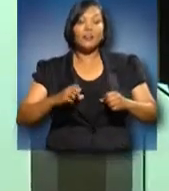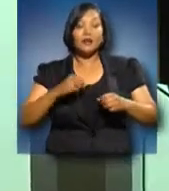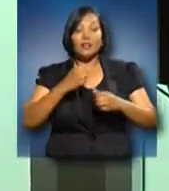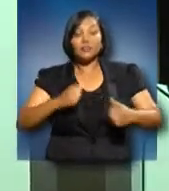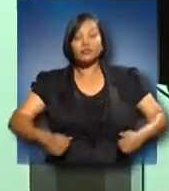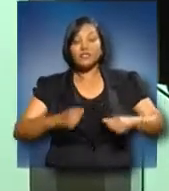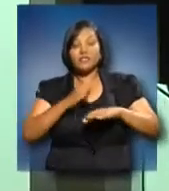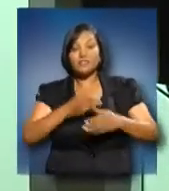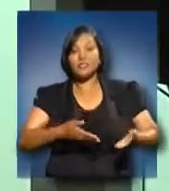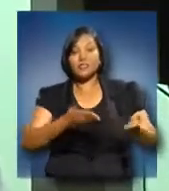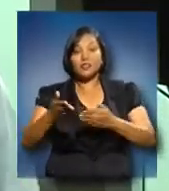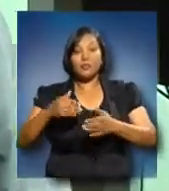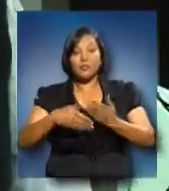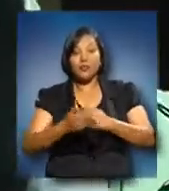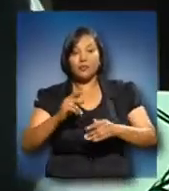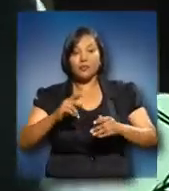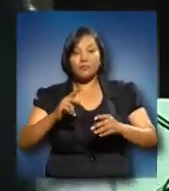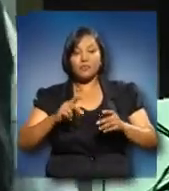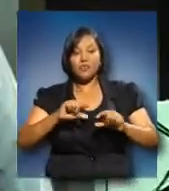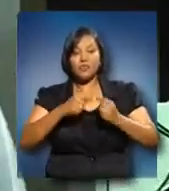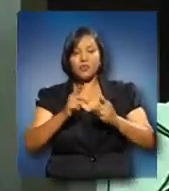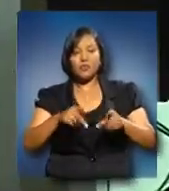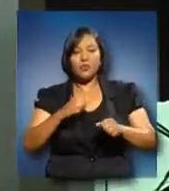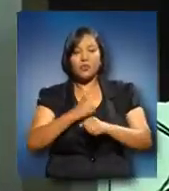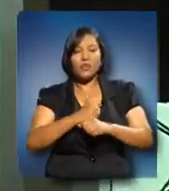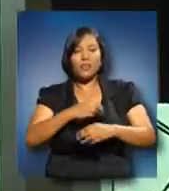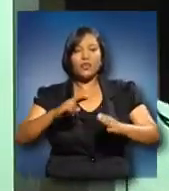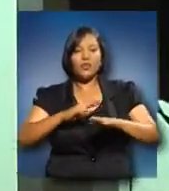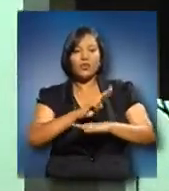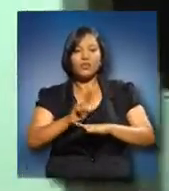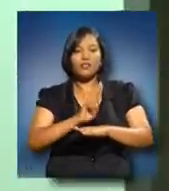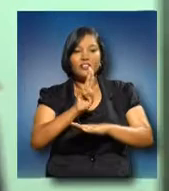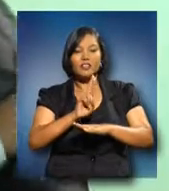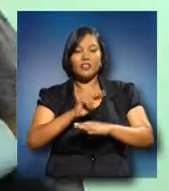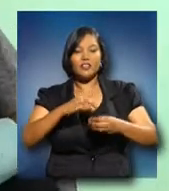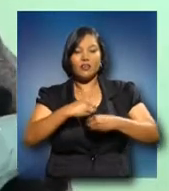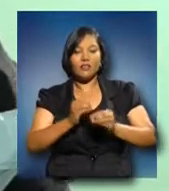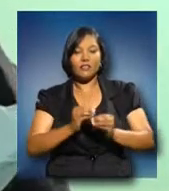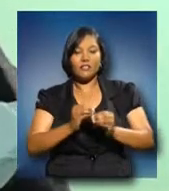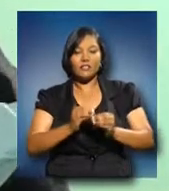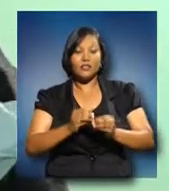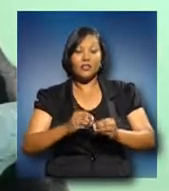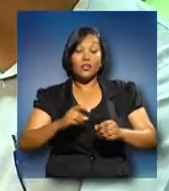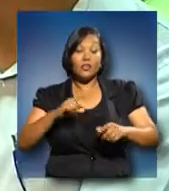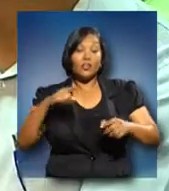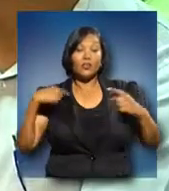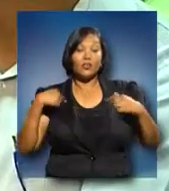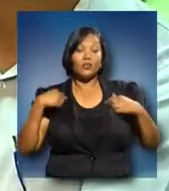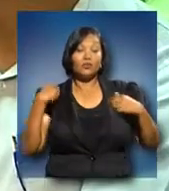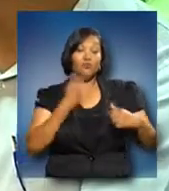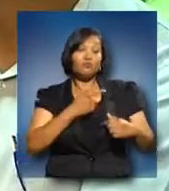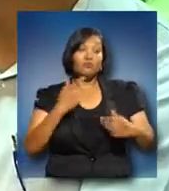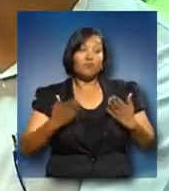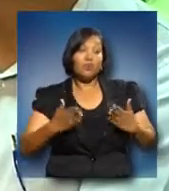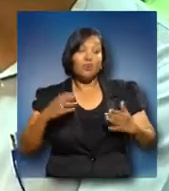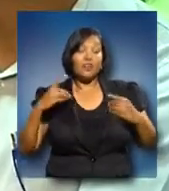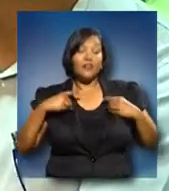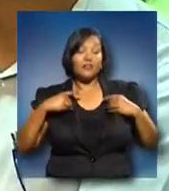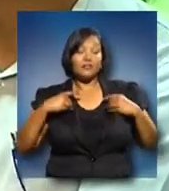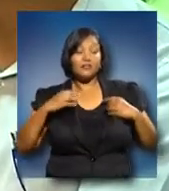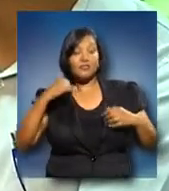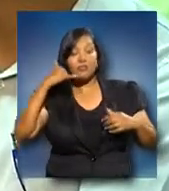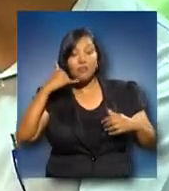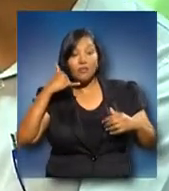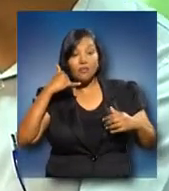California. When I started working in the internet in Uruguay, you still had to request addresses by making a phone call